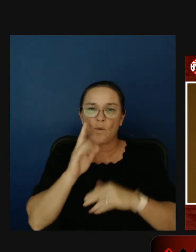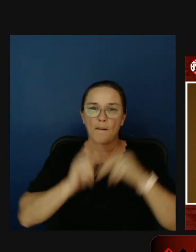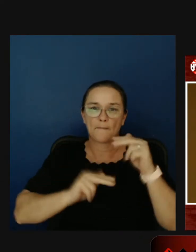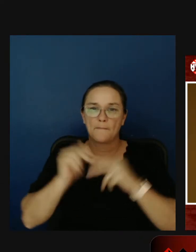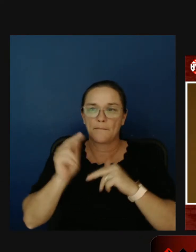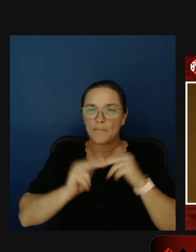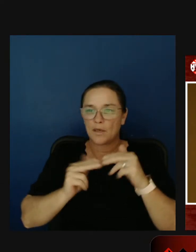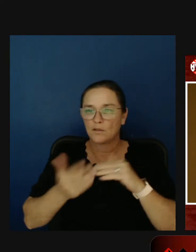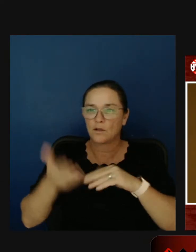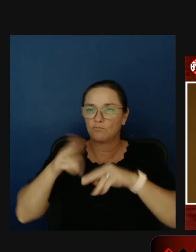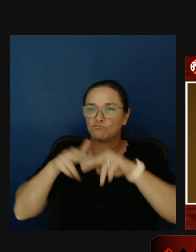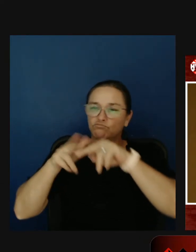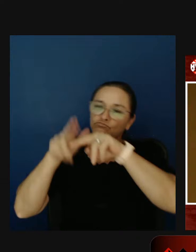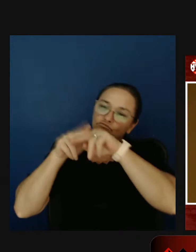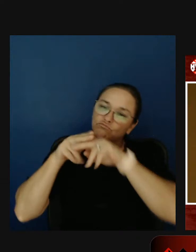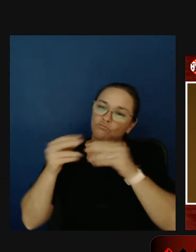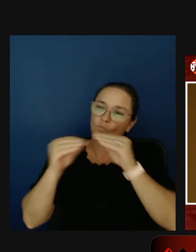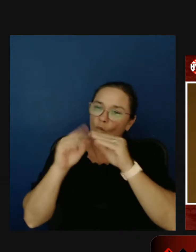mapping.